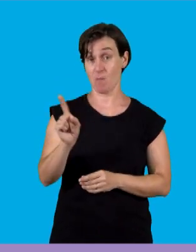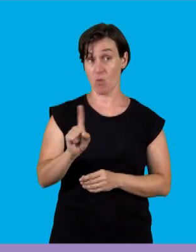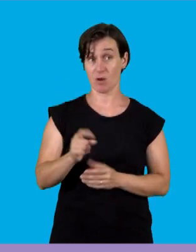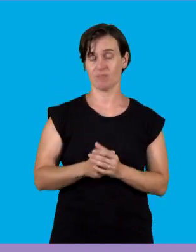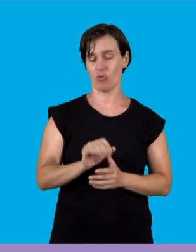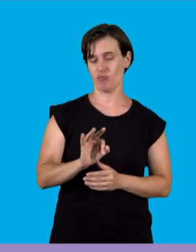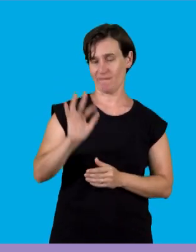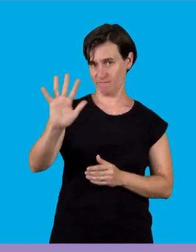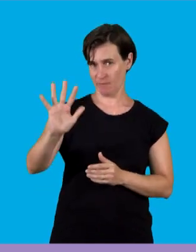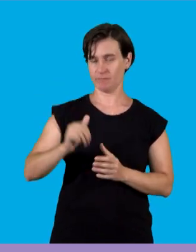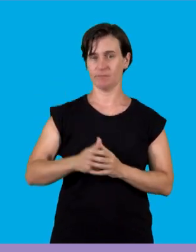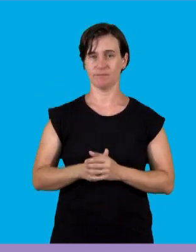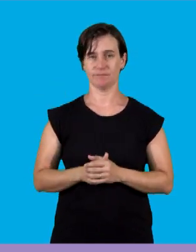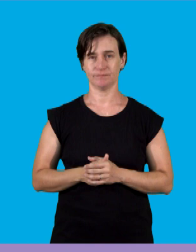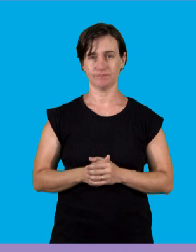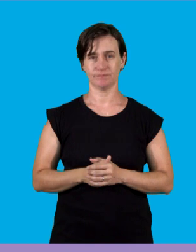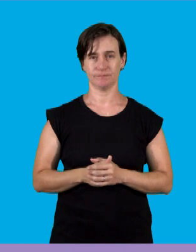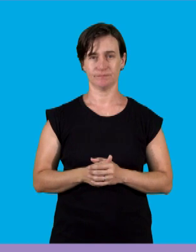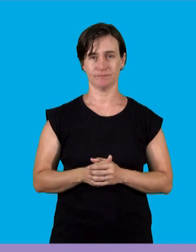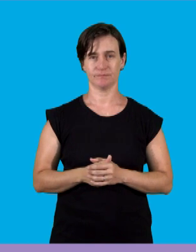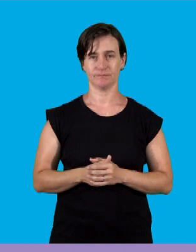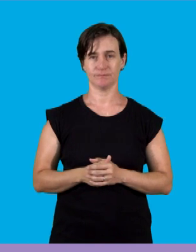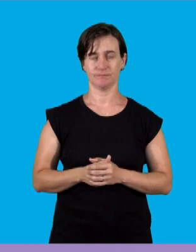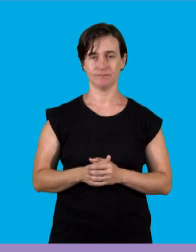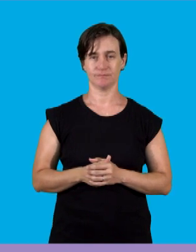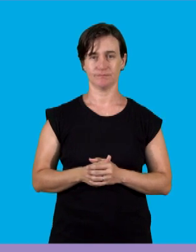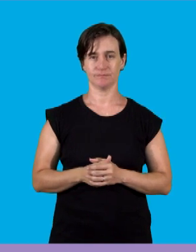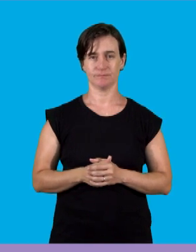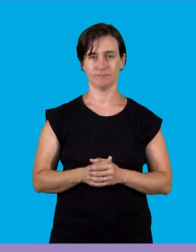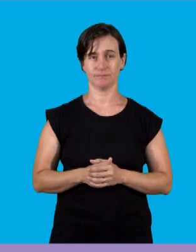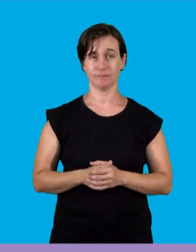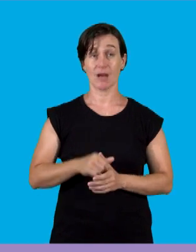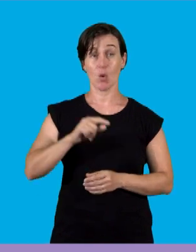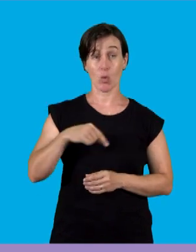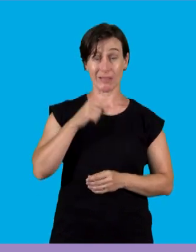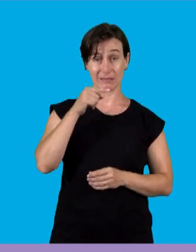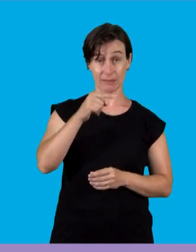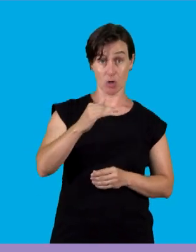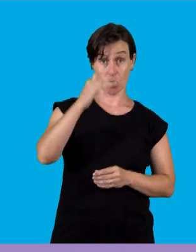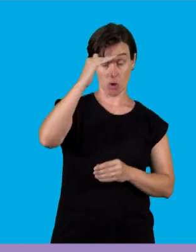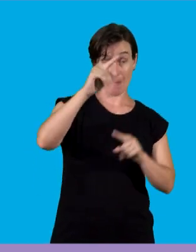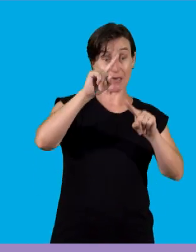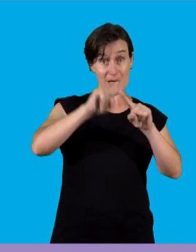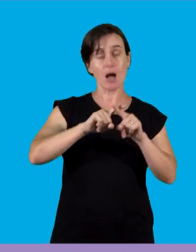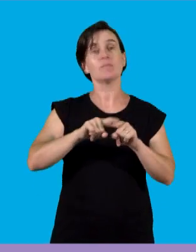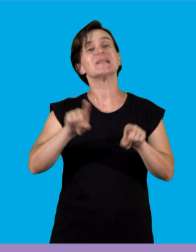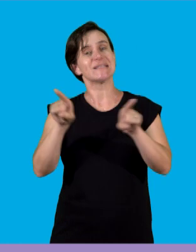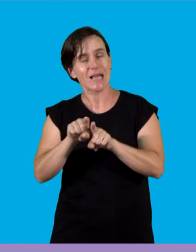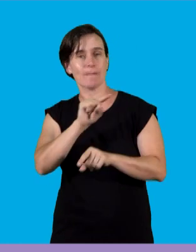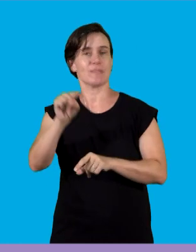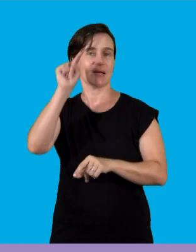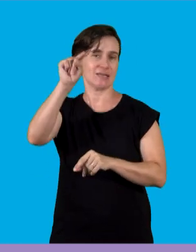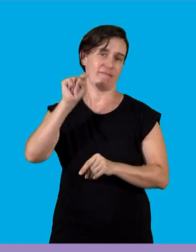divided by 3 exponent 5. Now, we are multiplying and we